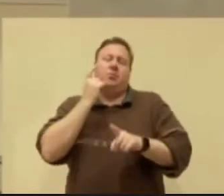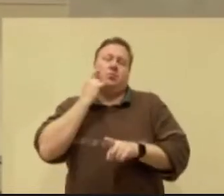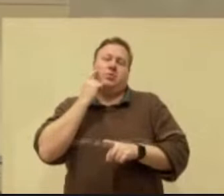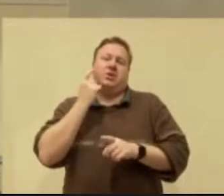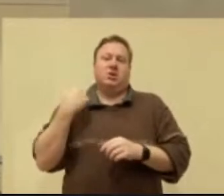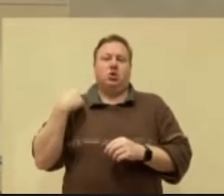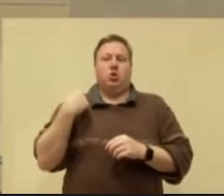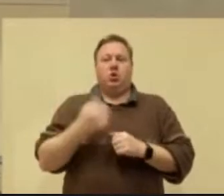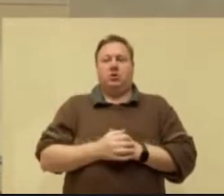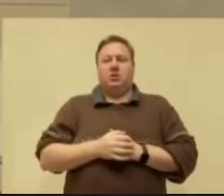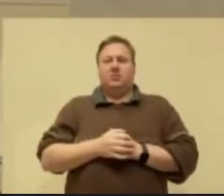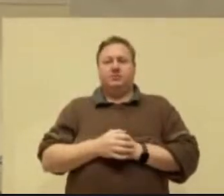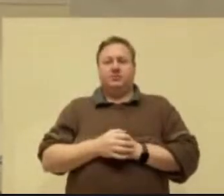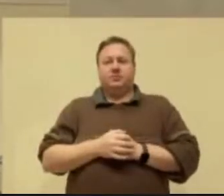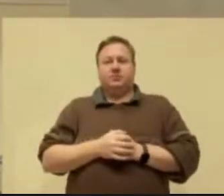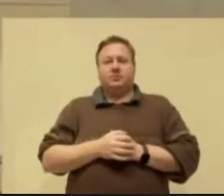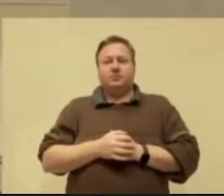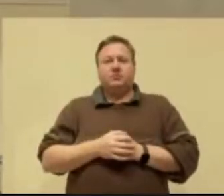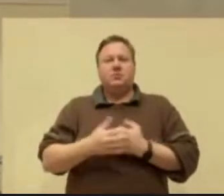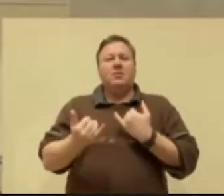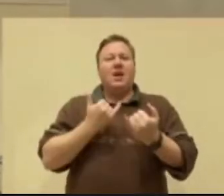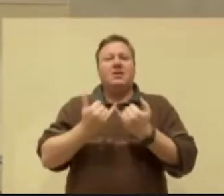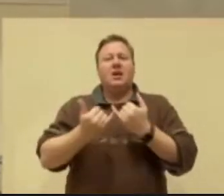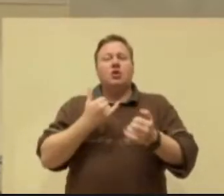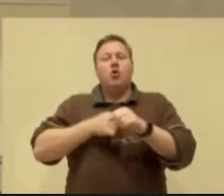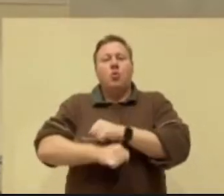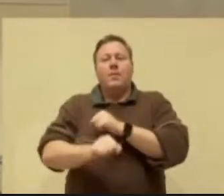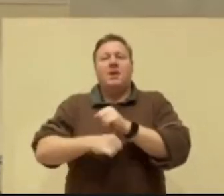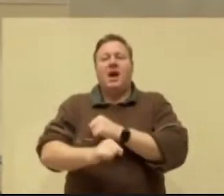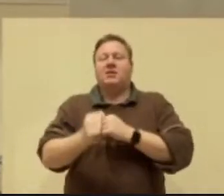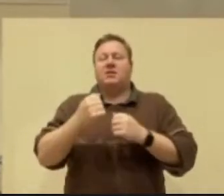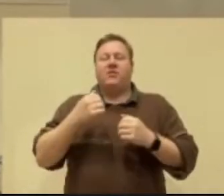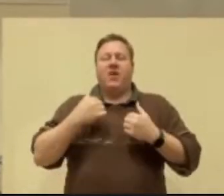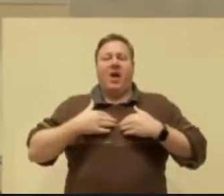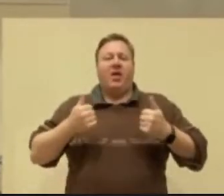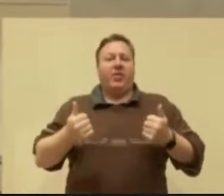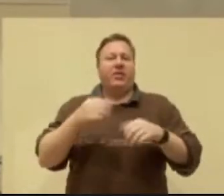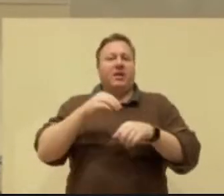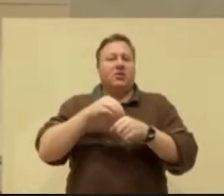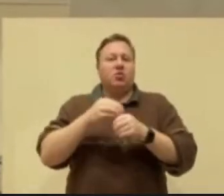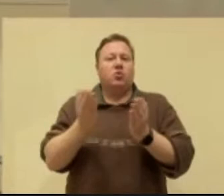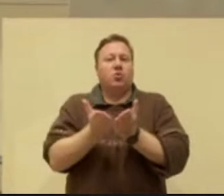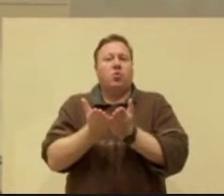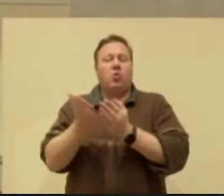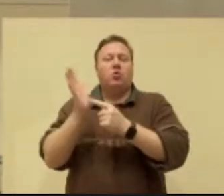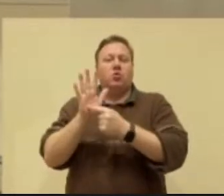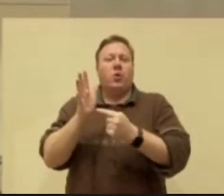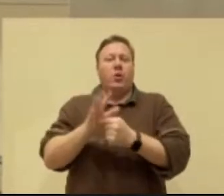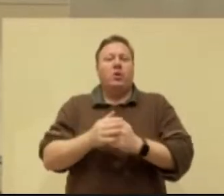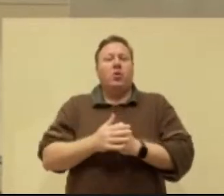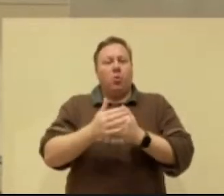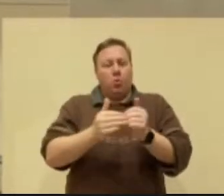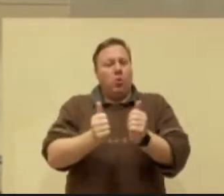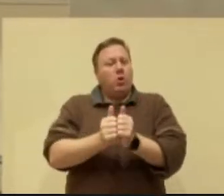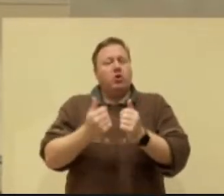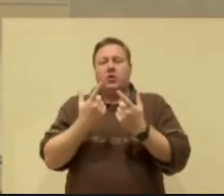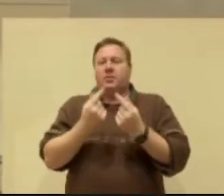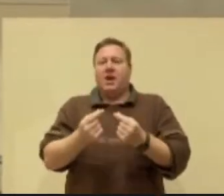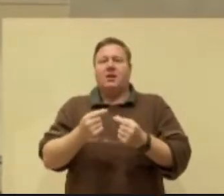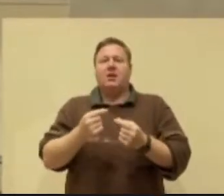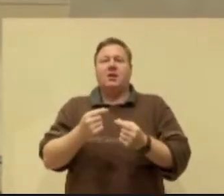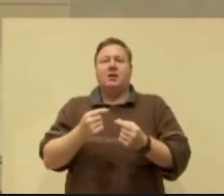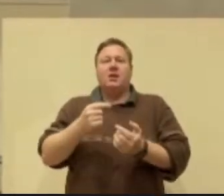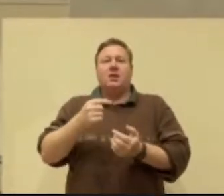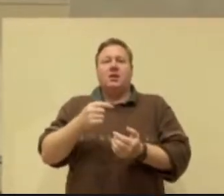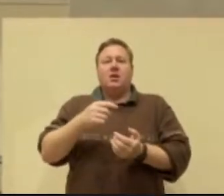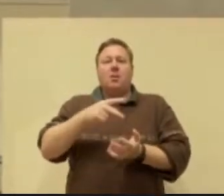a provisional of sexual reproductive health in school workshops have been done to capacitate principles as